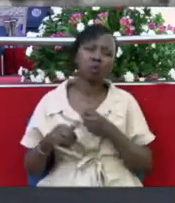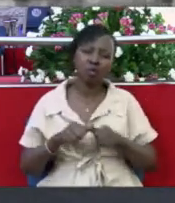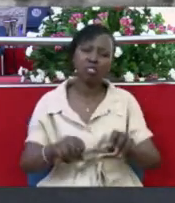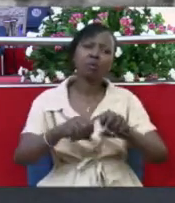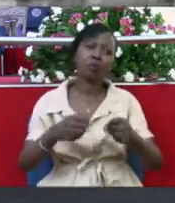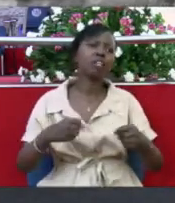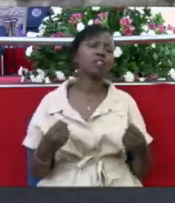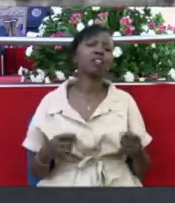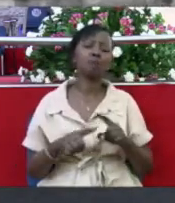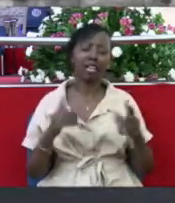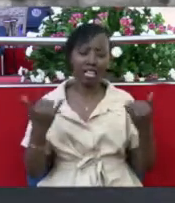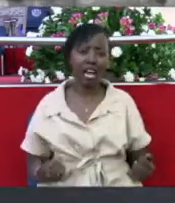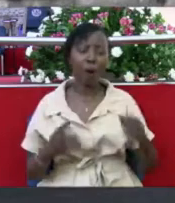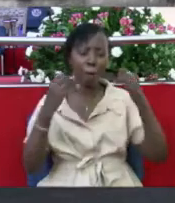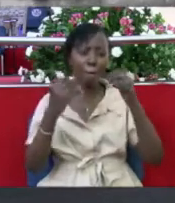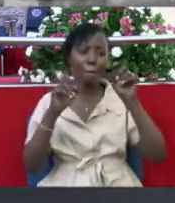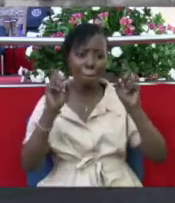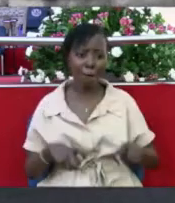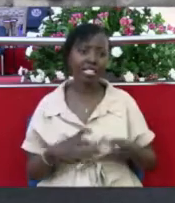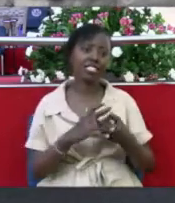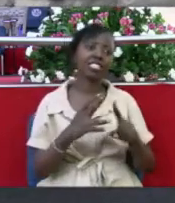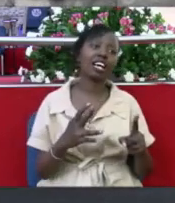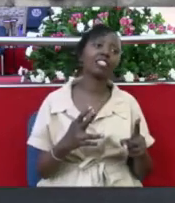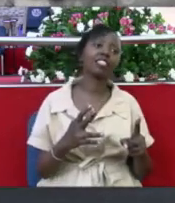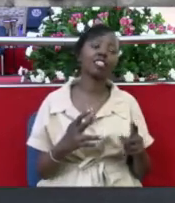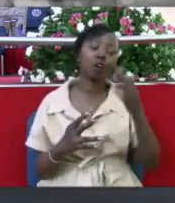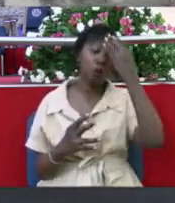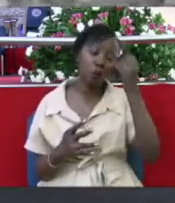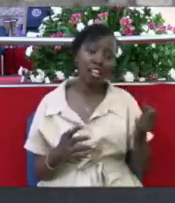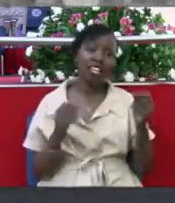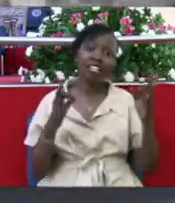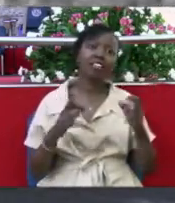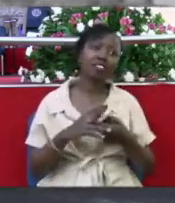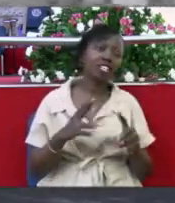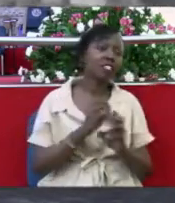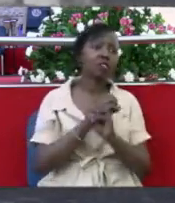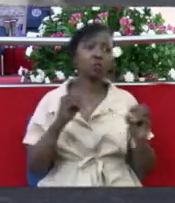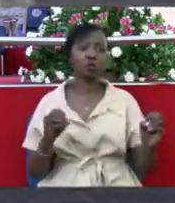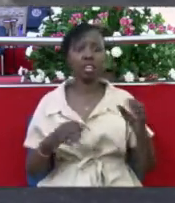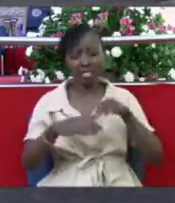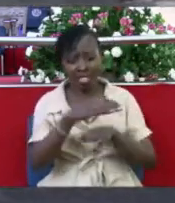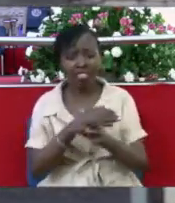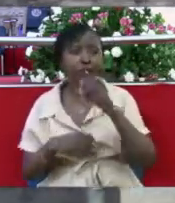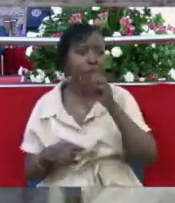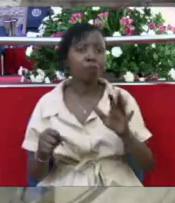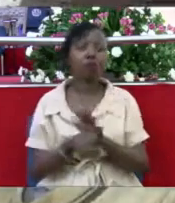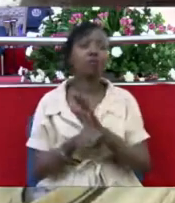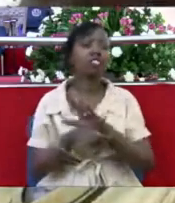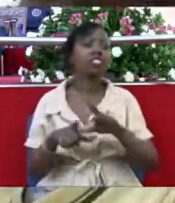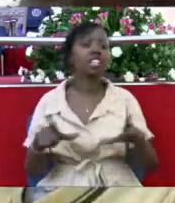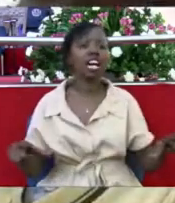to restart. Tunahitaji kuanza. Because if we do not restart, kwa sababu tusipoanza, and go to the promised land, na tuende kwa nchi ya ahadi, and we